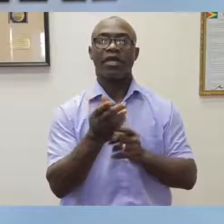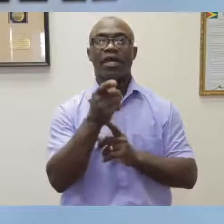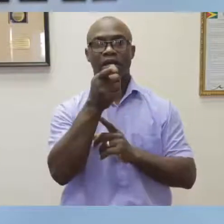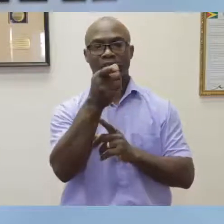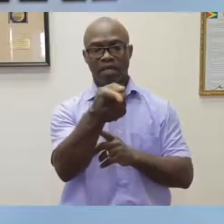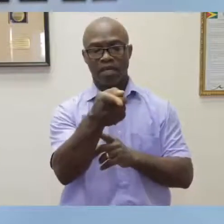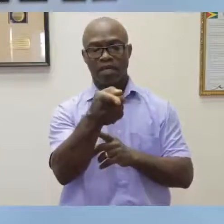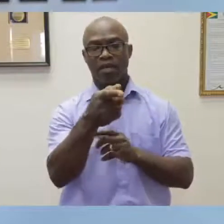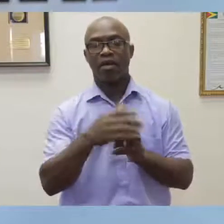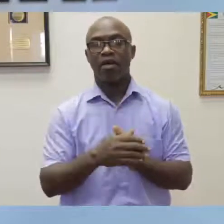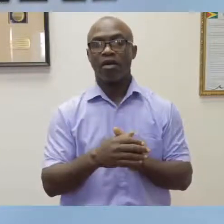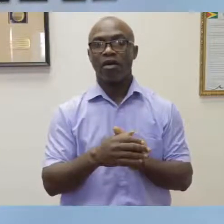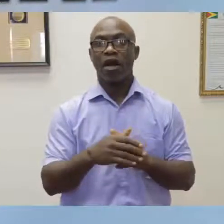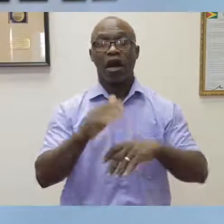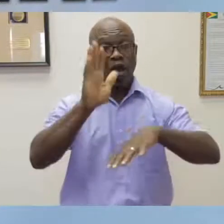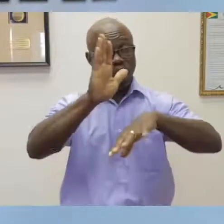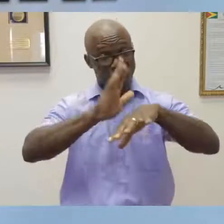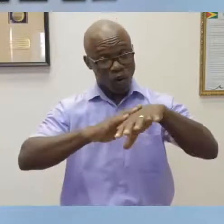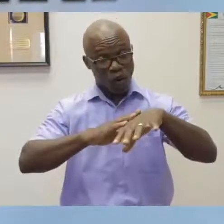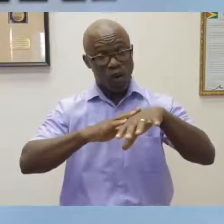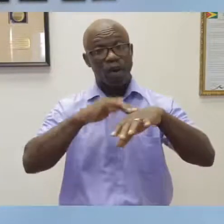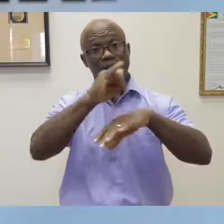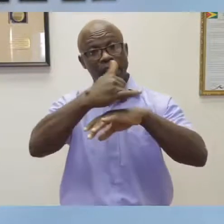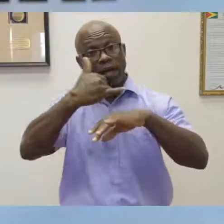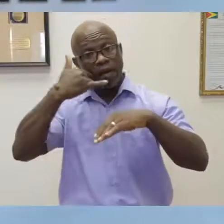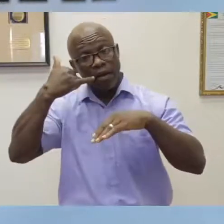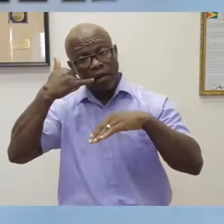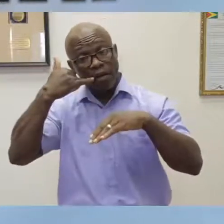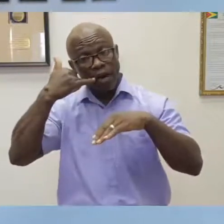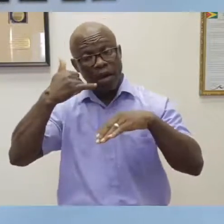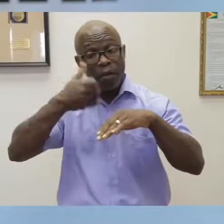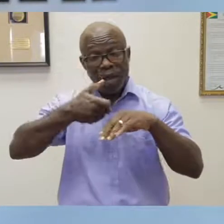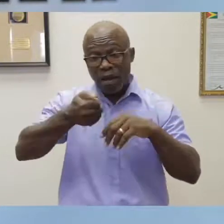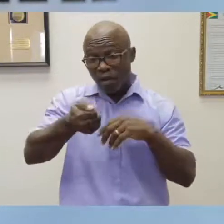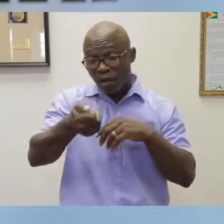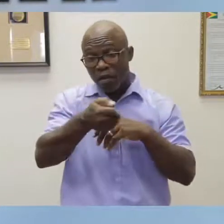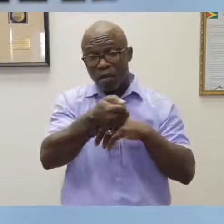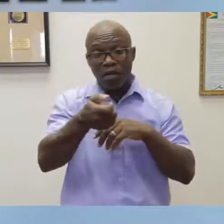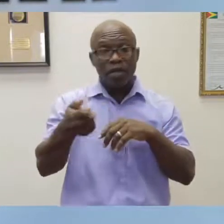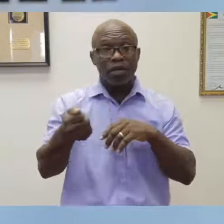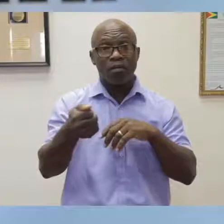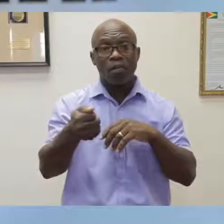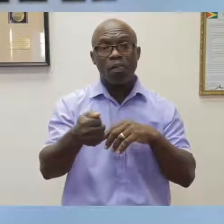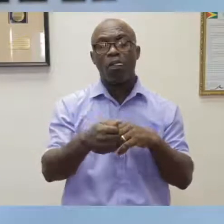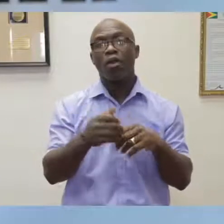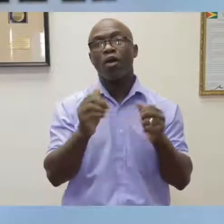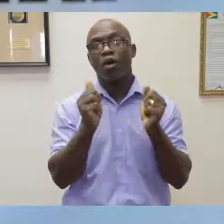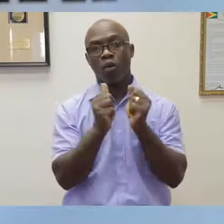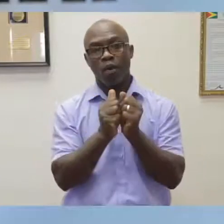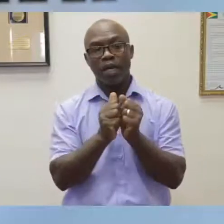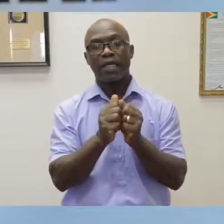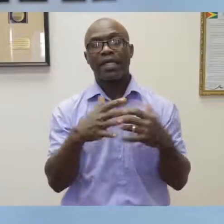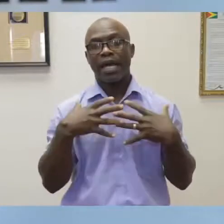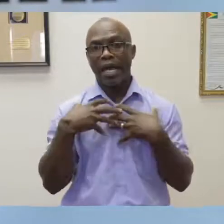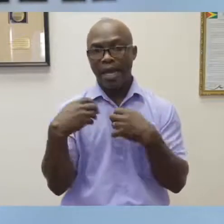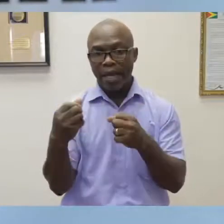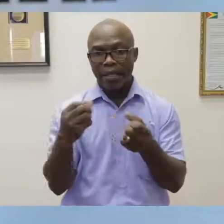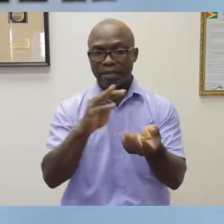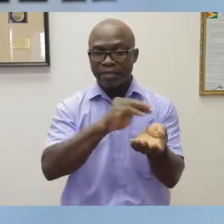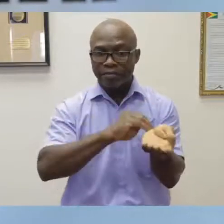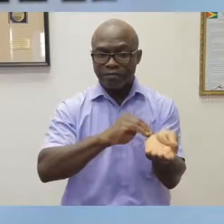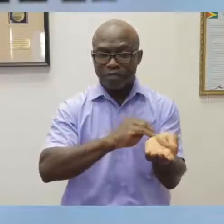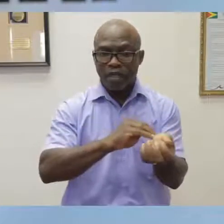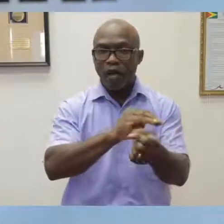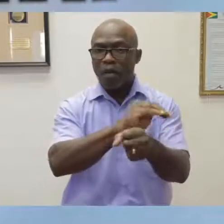you and call the hotline. Make contact with the health facility nearest to you or